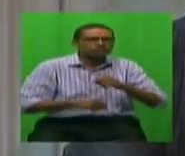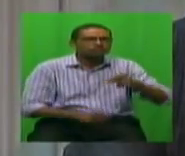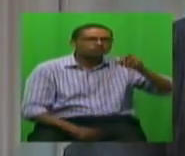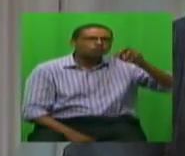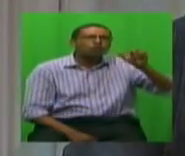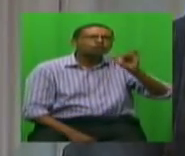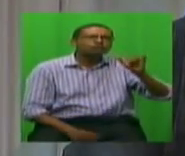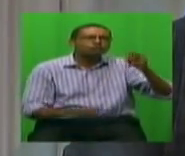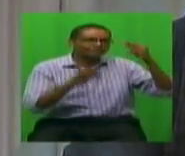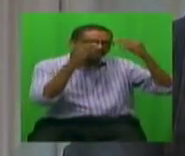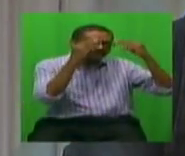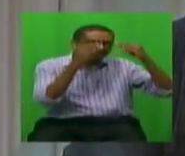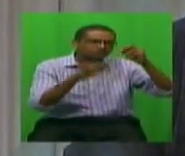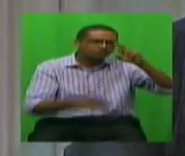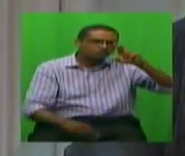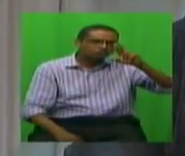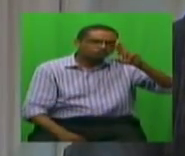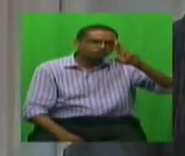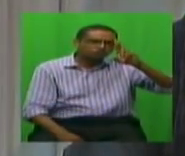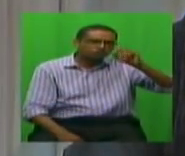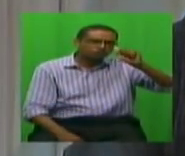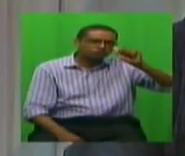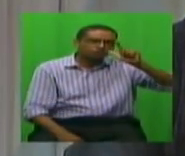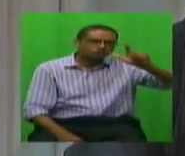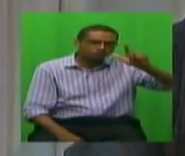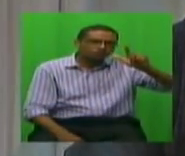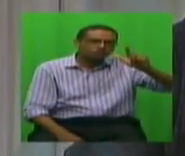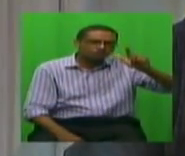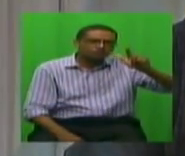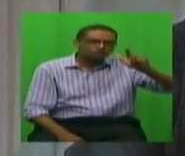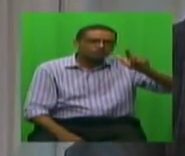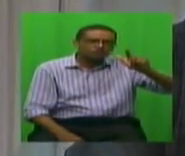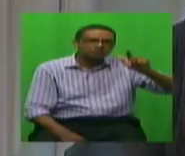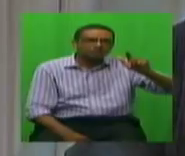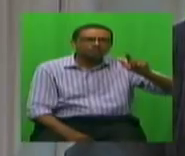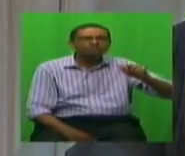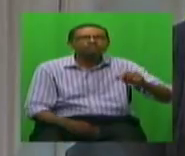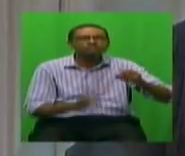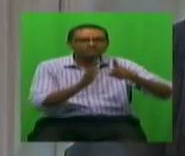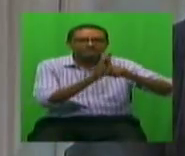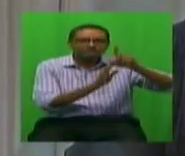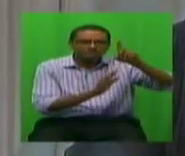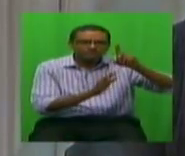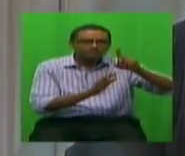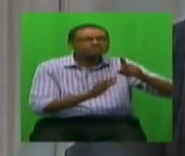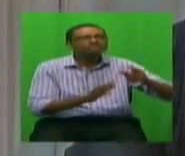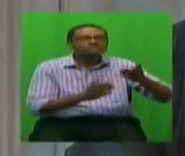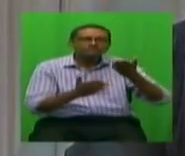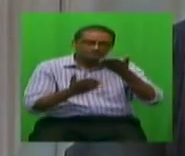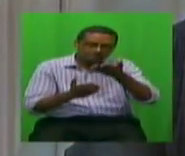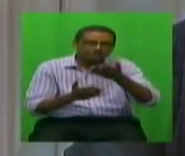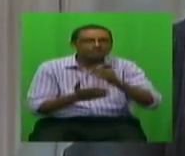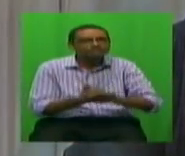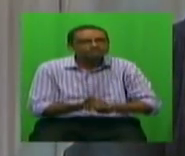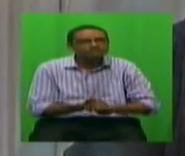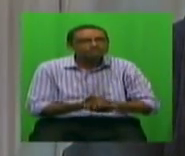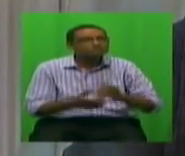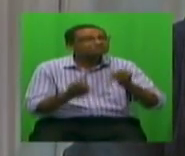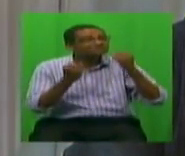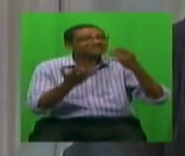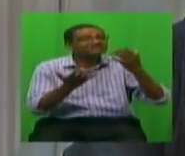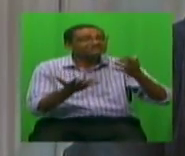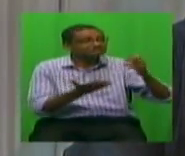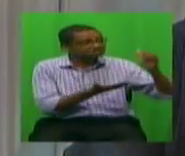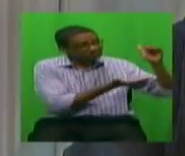there. And a lot of things that are delivered in Mayaro are delivered either by me personally or under my